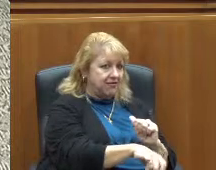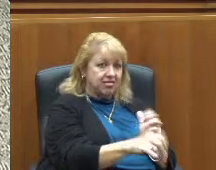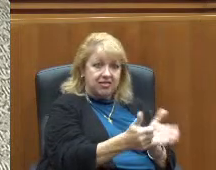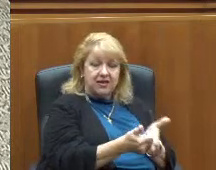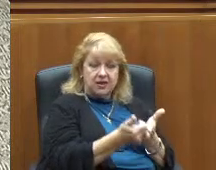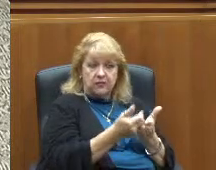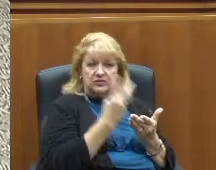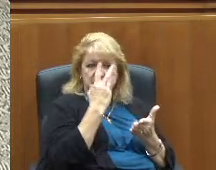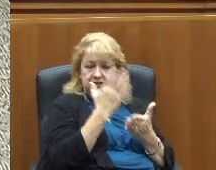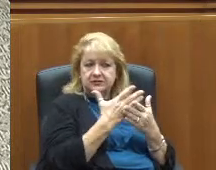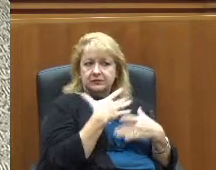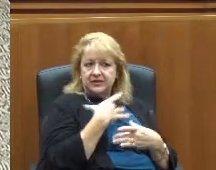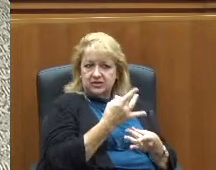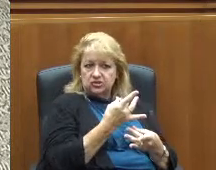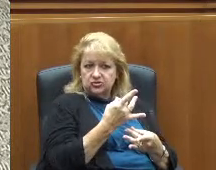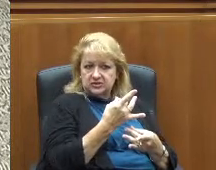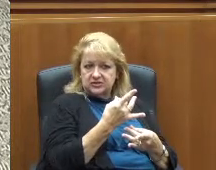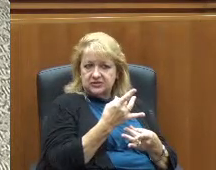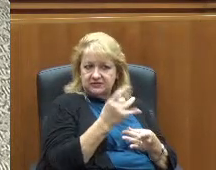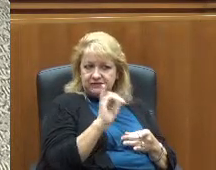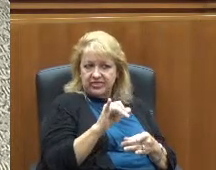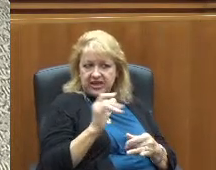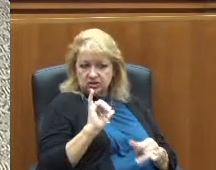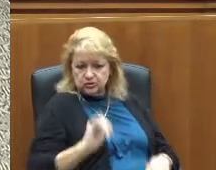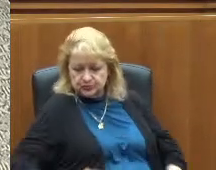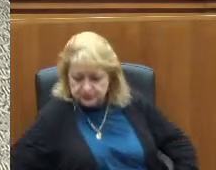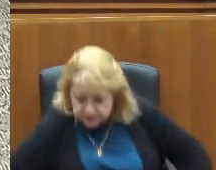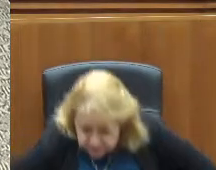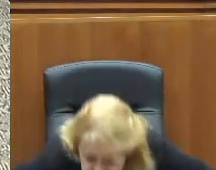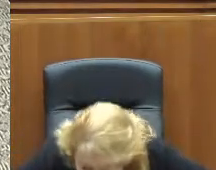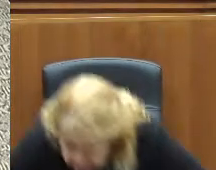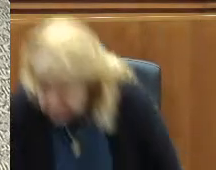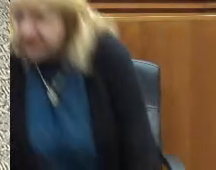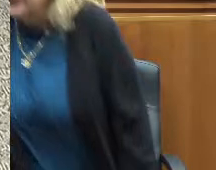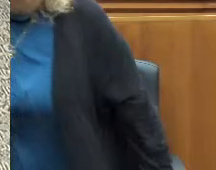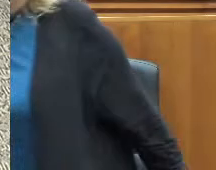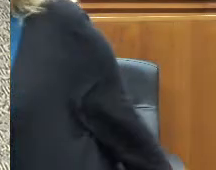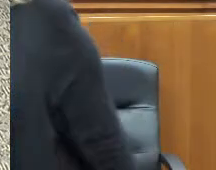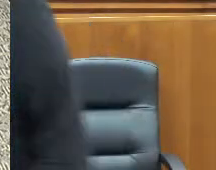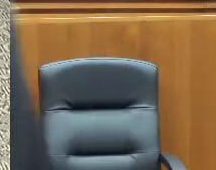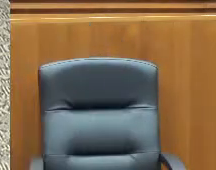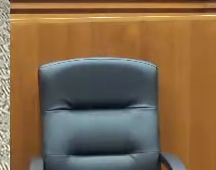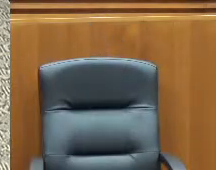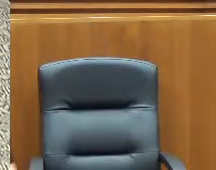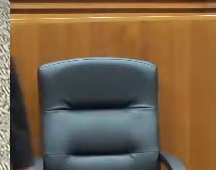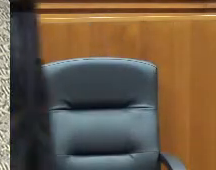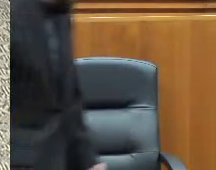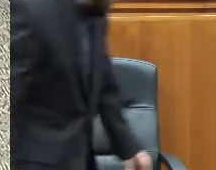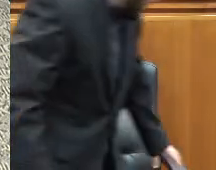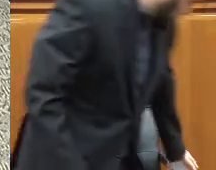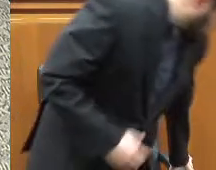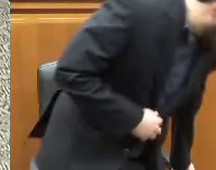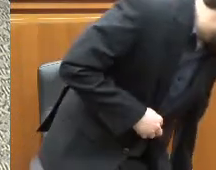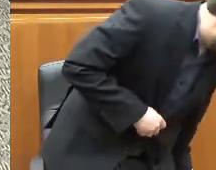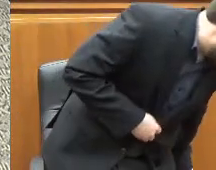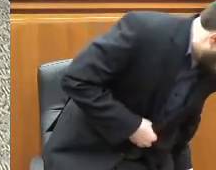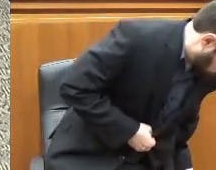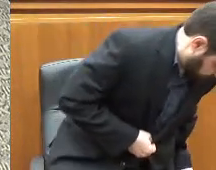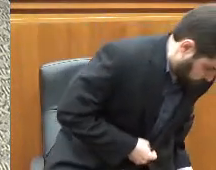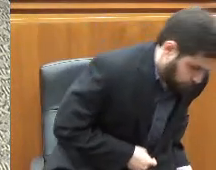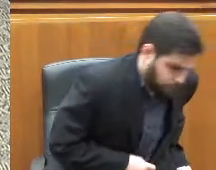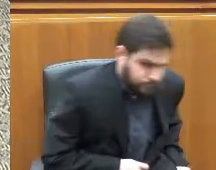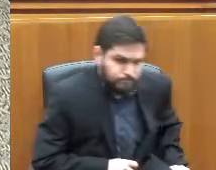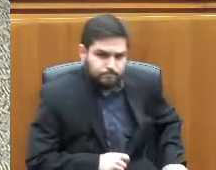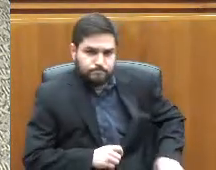we are seeing some interest in going to that side of the river as well. Your comments are